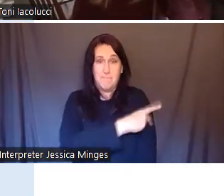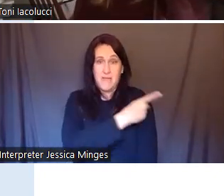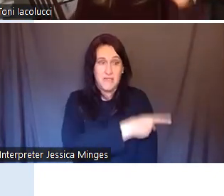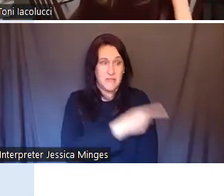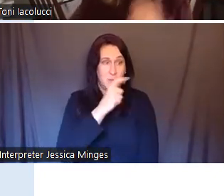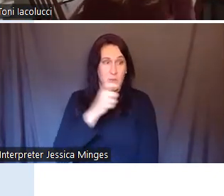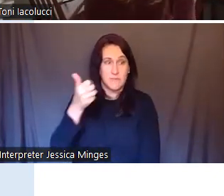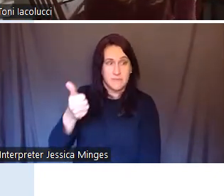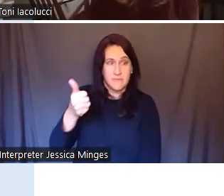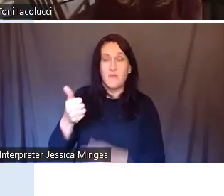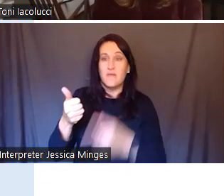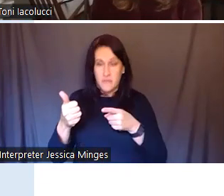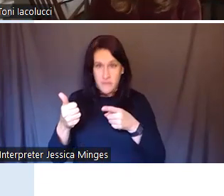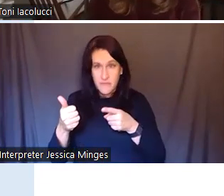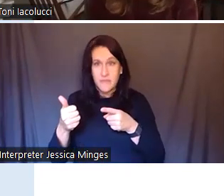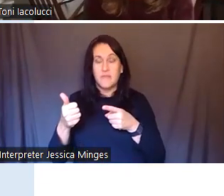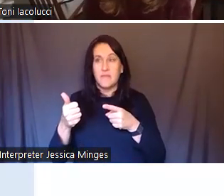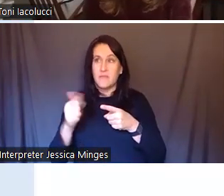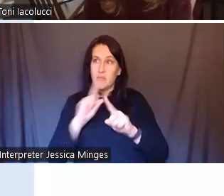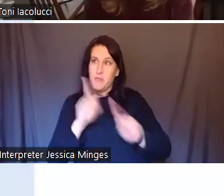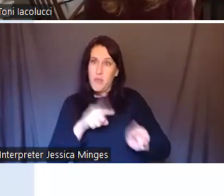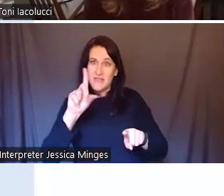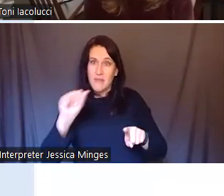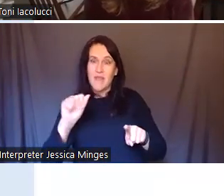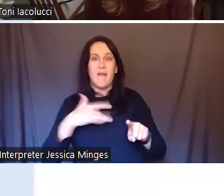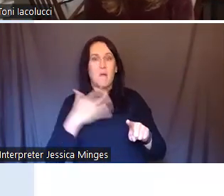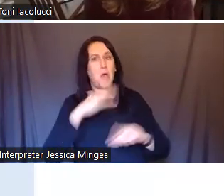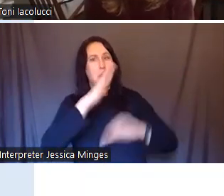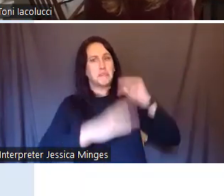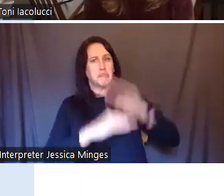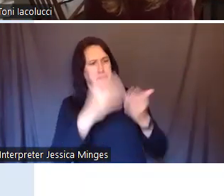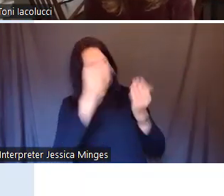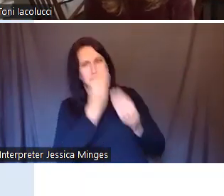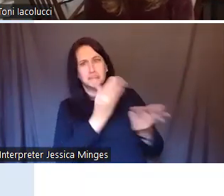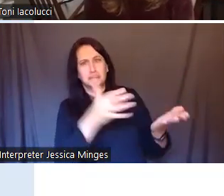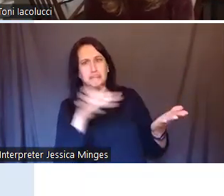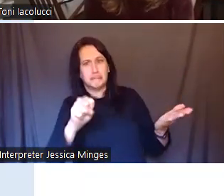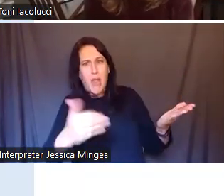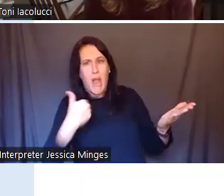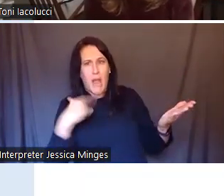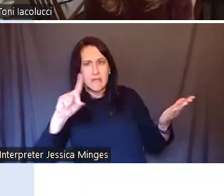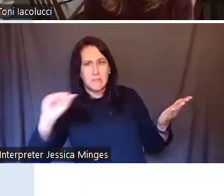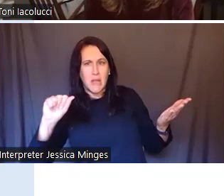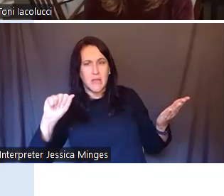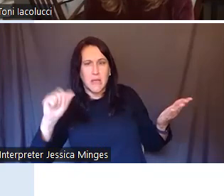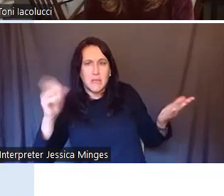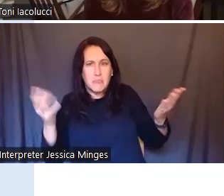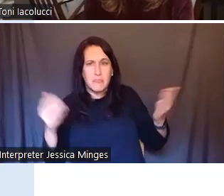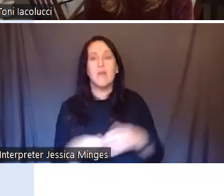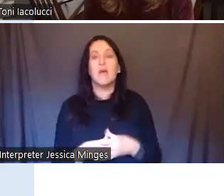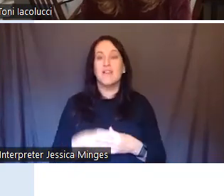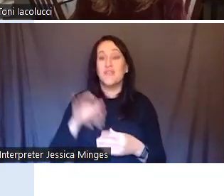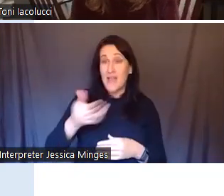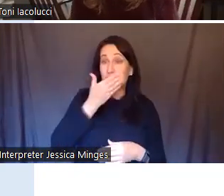without disabilities reported feeling quite comfortable disclosing their disability status. So that's the